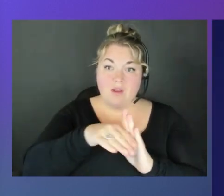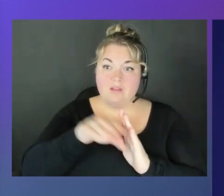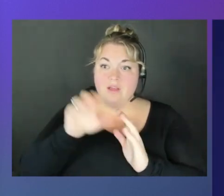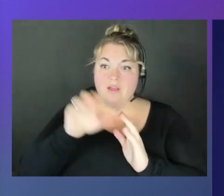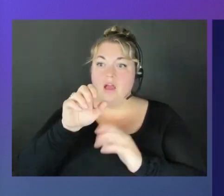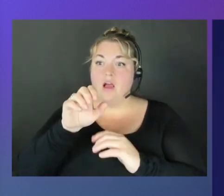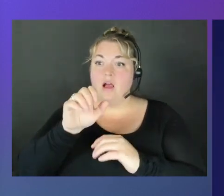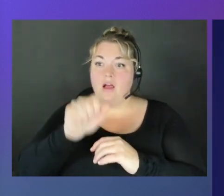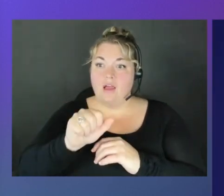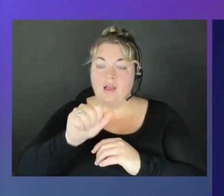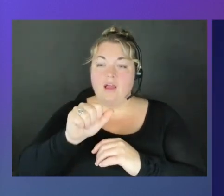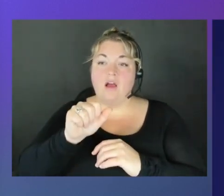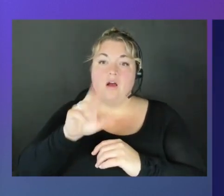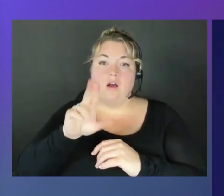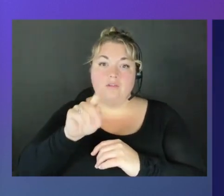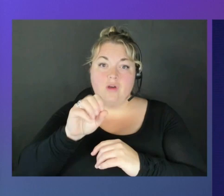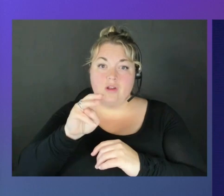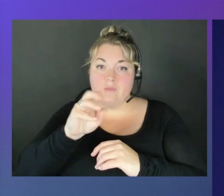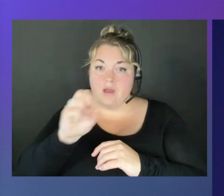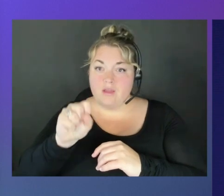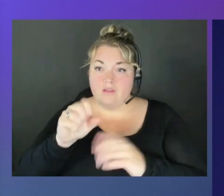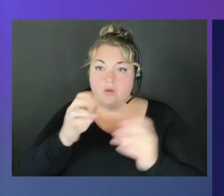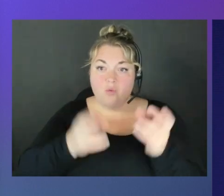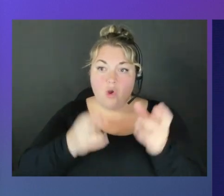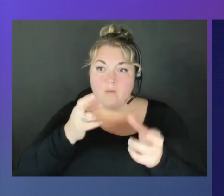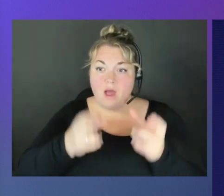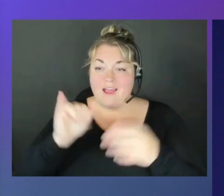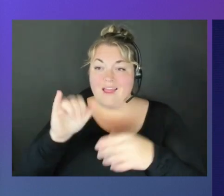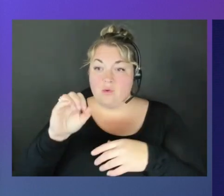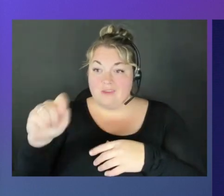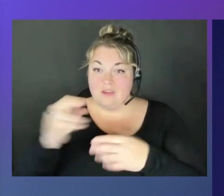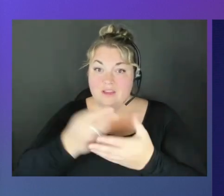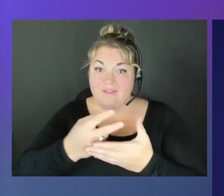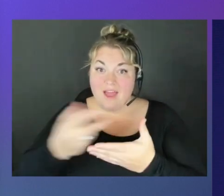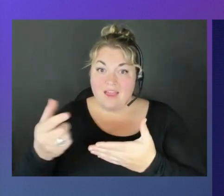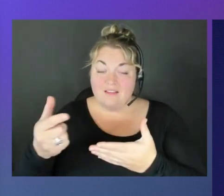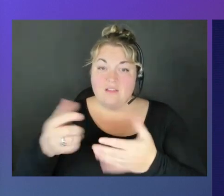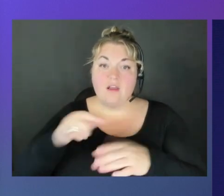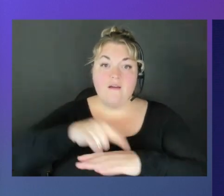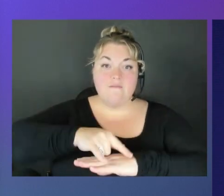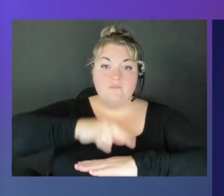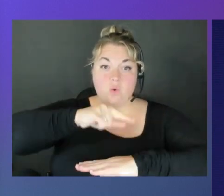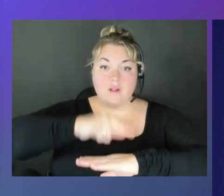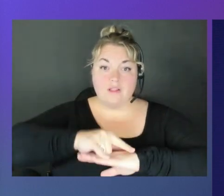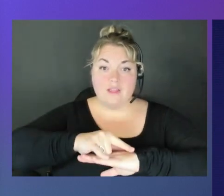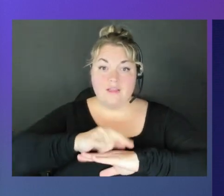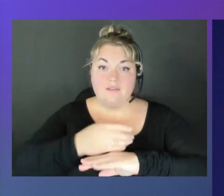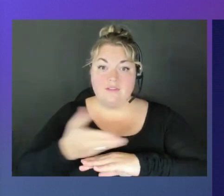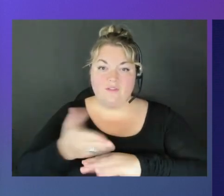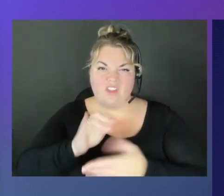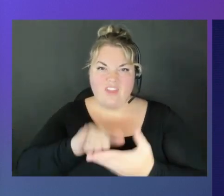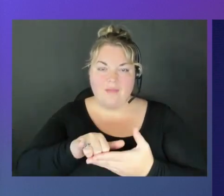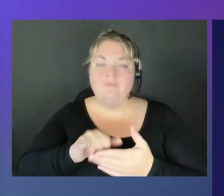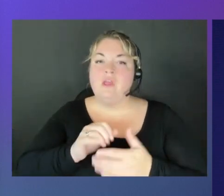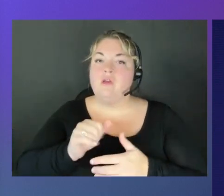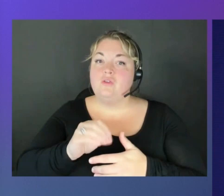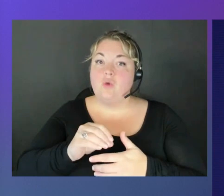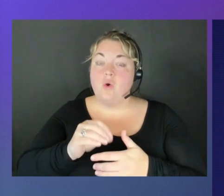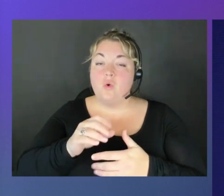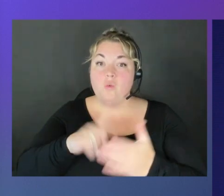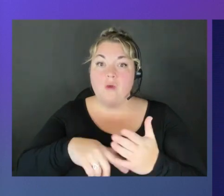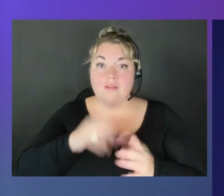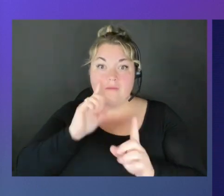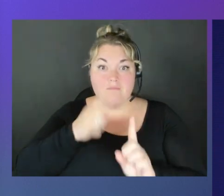IoT devices, machinery equipment like forklifts, and so on. And what that has meant for enterprises is